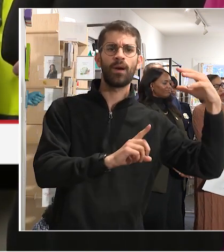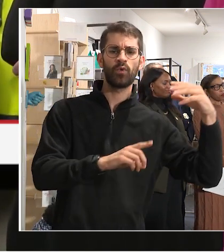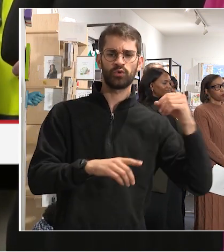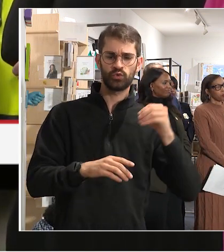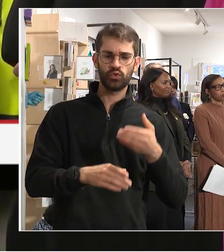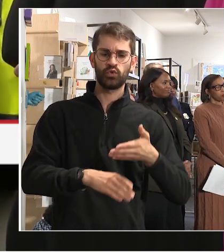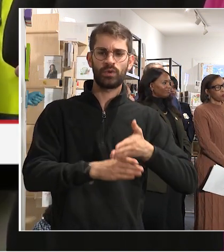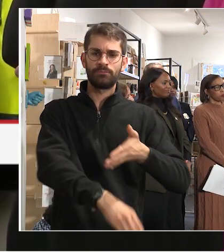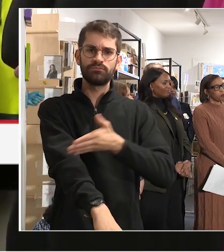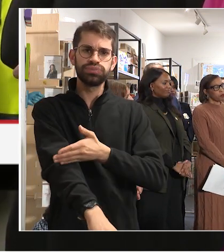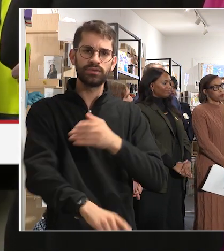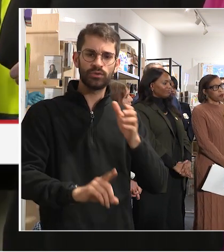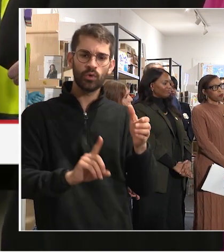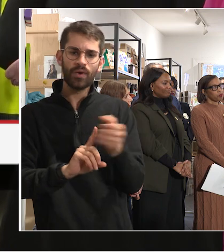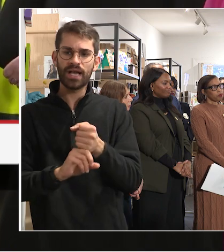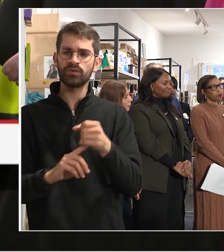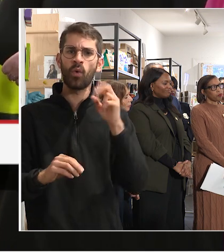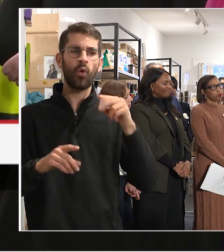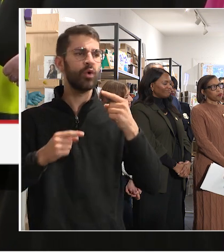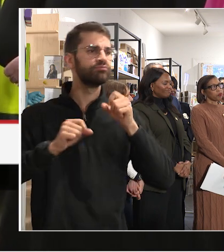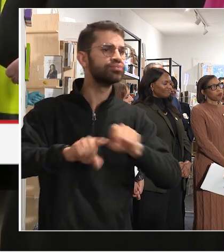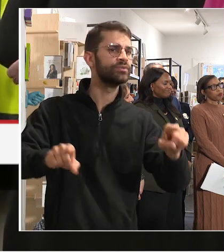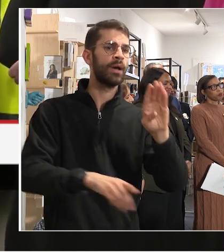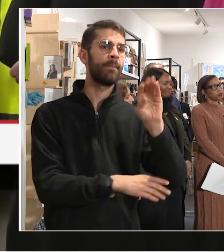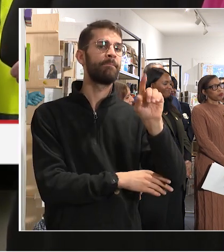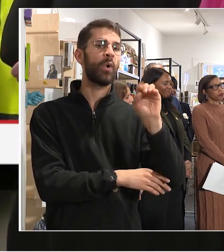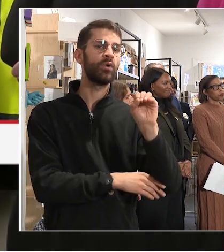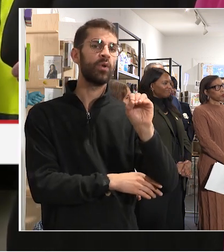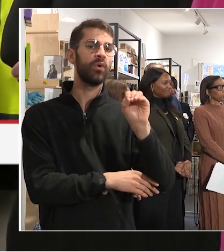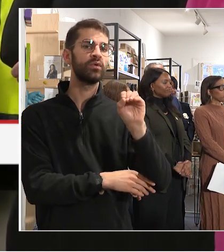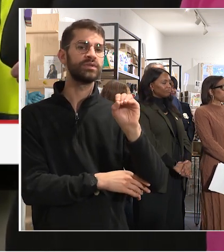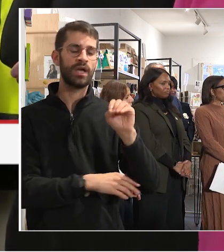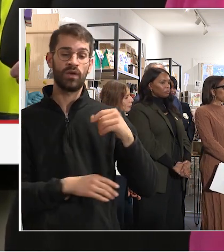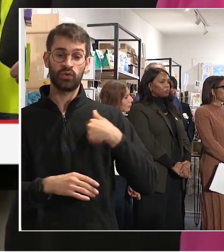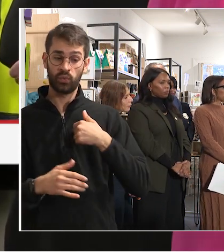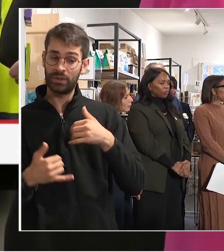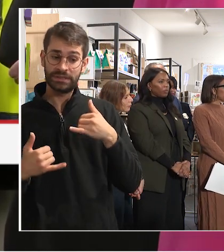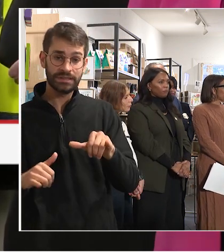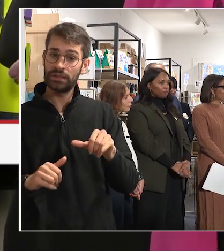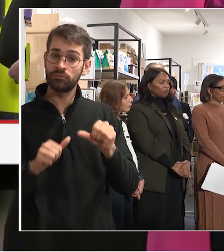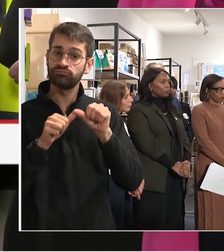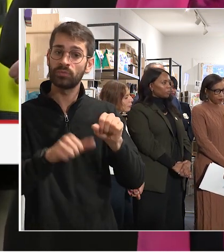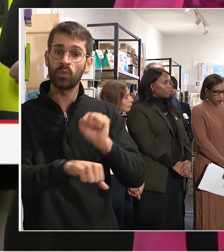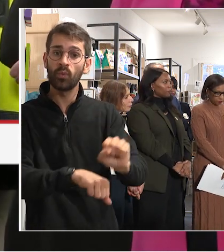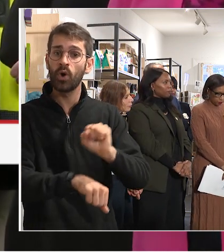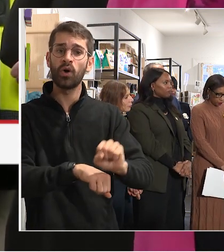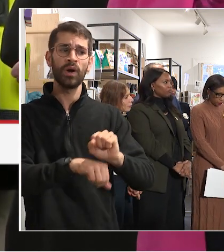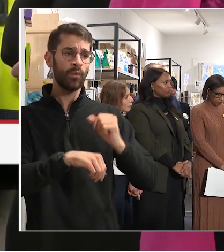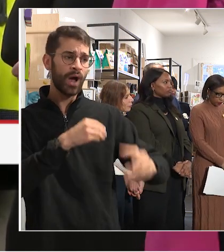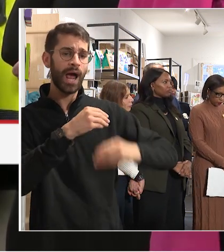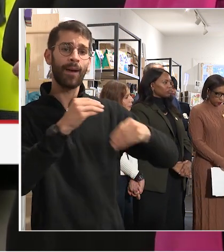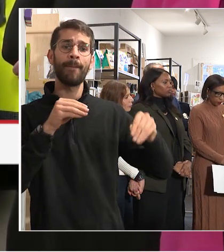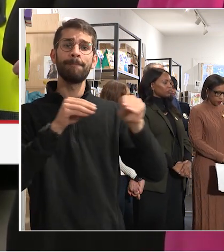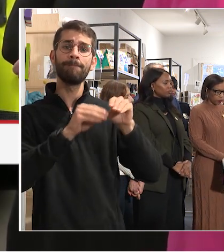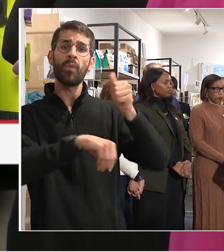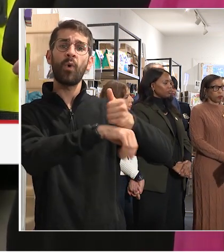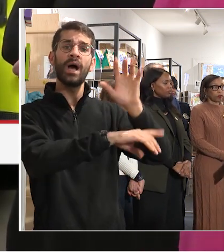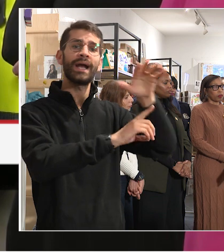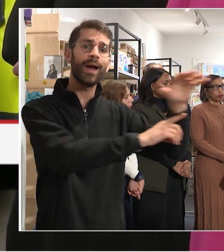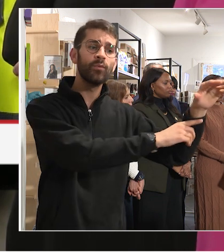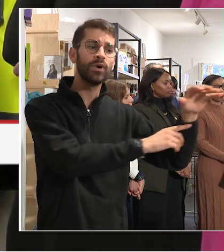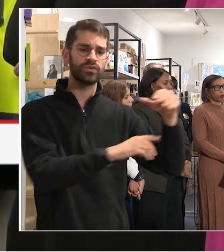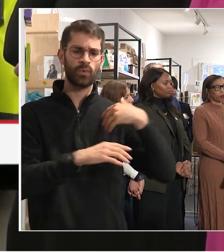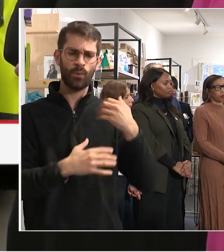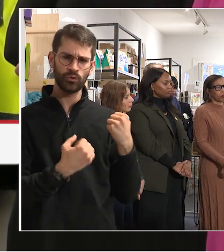to make arrests. And we're not done yet. We're actively adding more cameras to our networks, bolstering this critical resource that we know